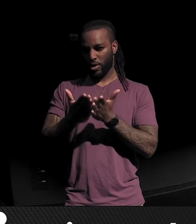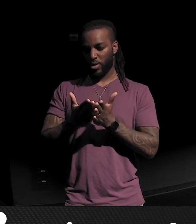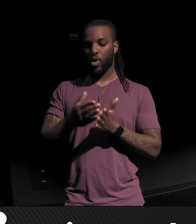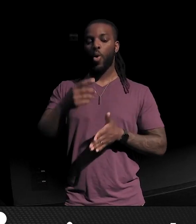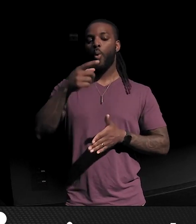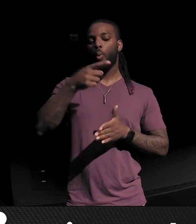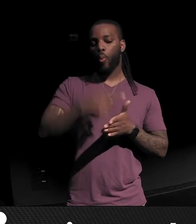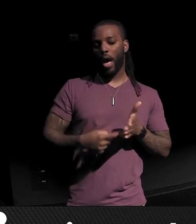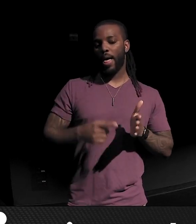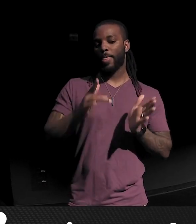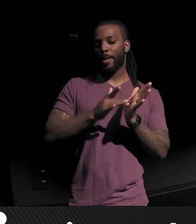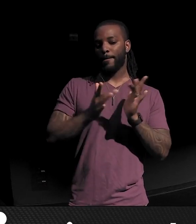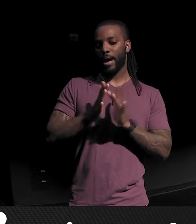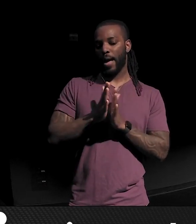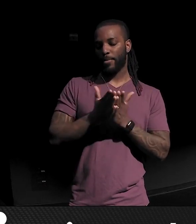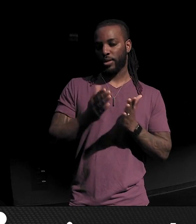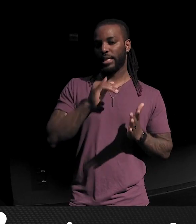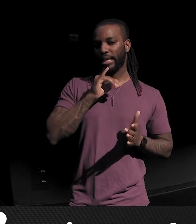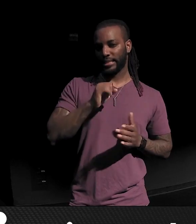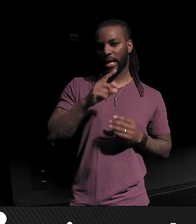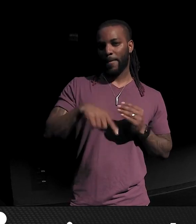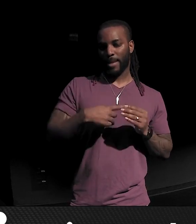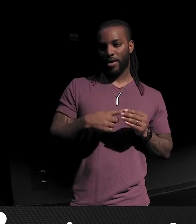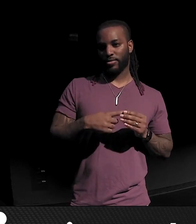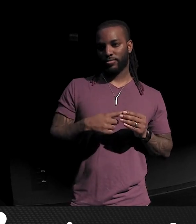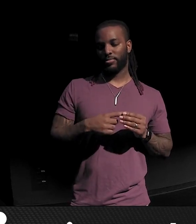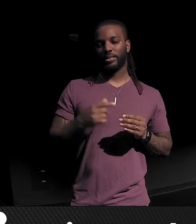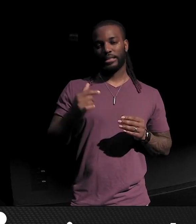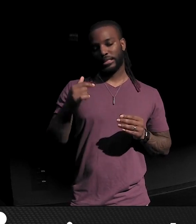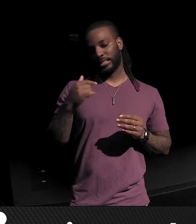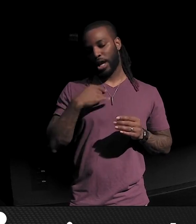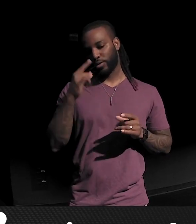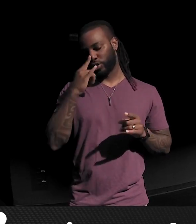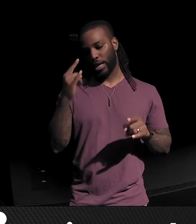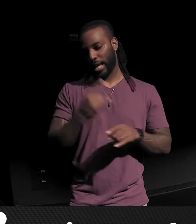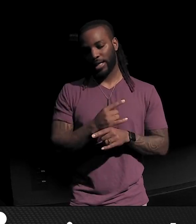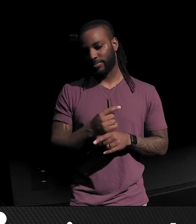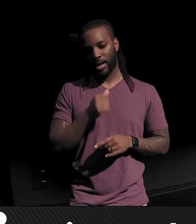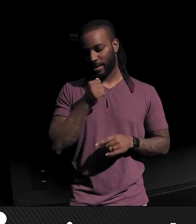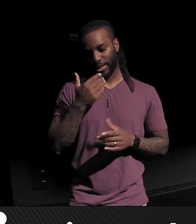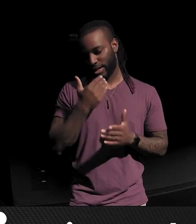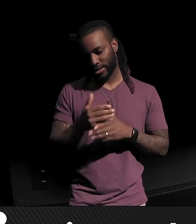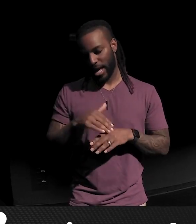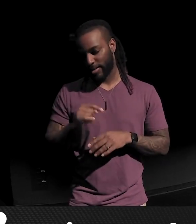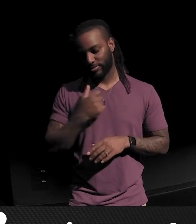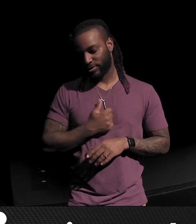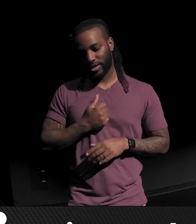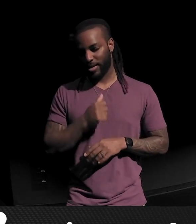About. That was my attempt at sarcasm. I'm not actually that good at it, but there you have it.